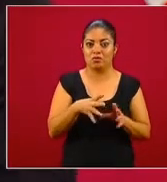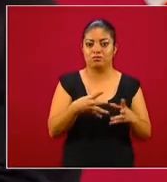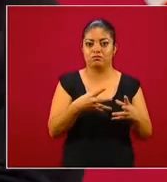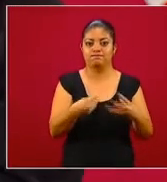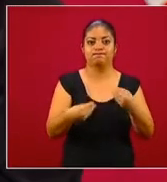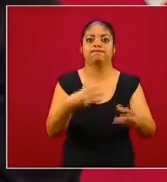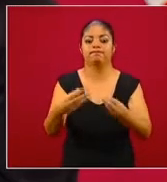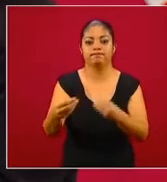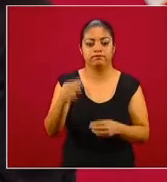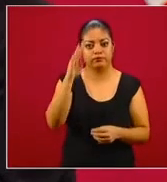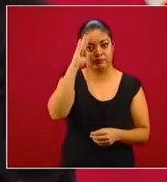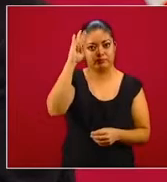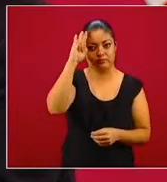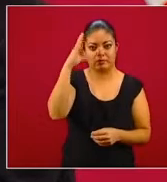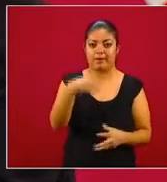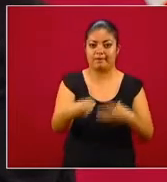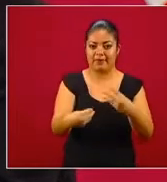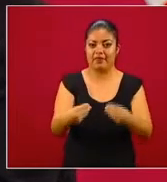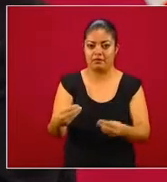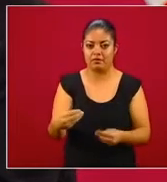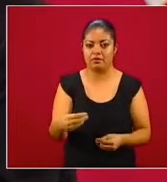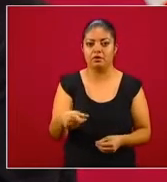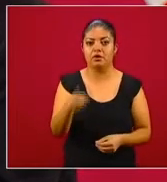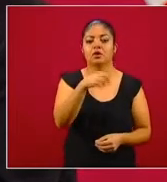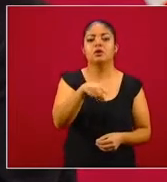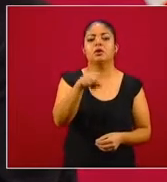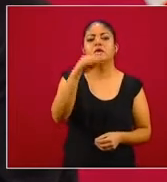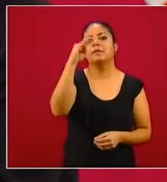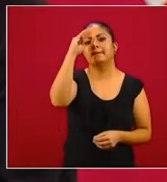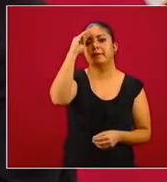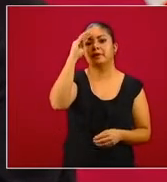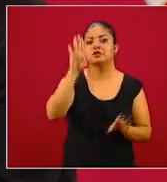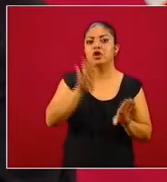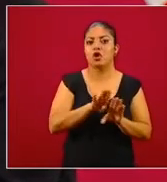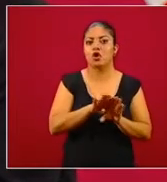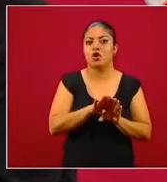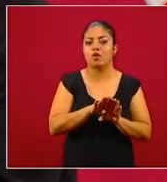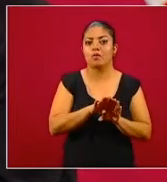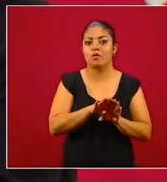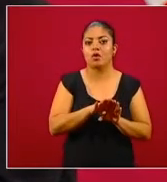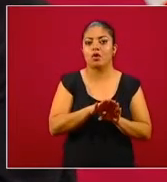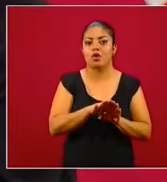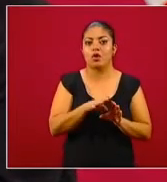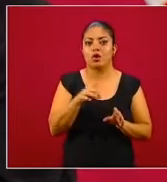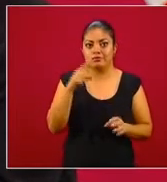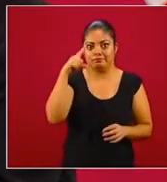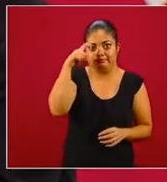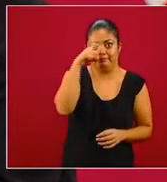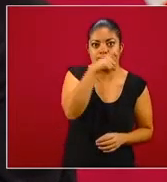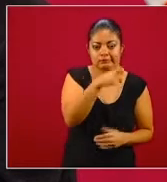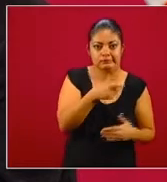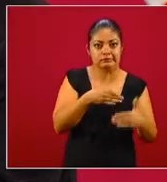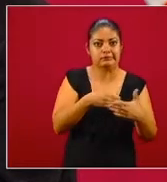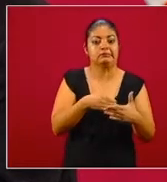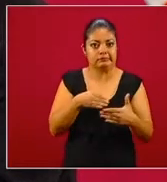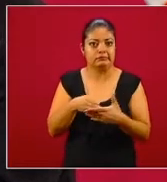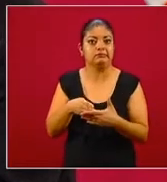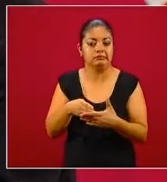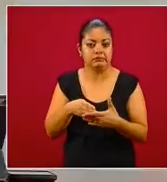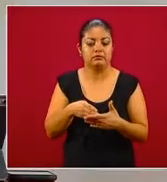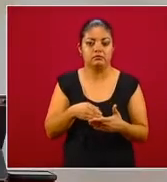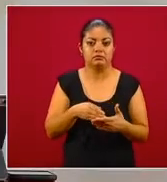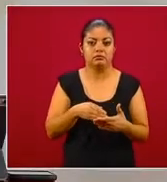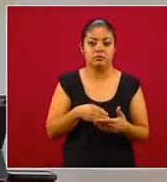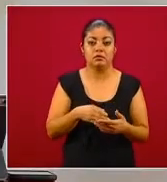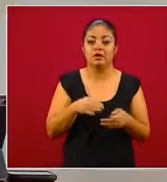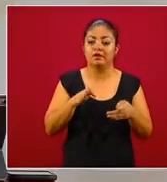of de this la epidemia. pandemic. Y no debemos We perder de cannot vista lose el sight reto que of eso the implica, challenge that is implied. reconociendo por We un have to lado, como lo recognize,